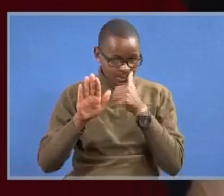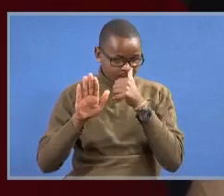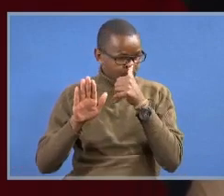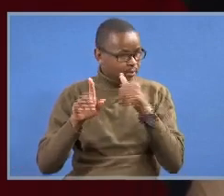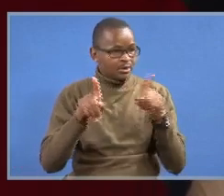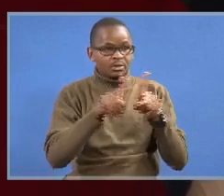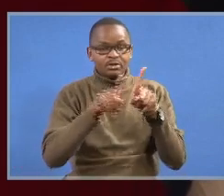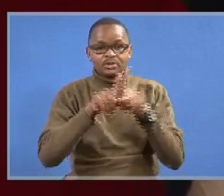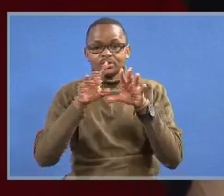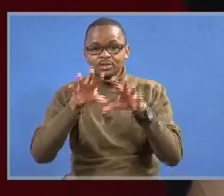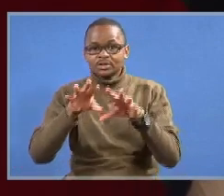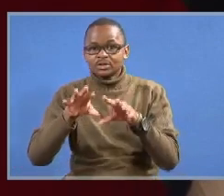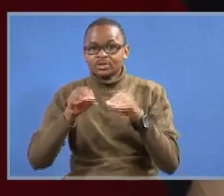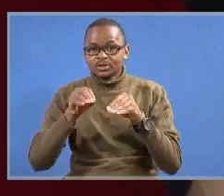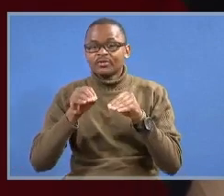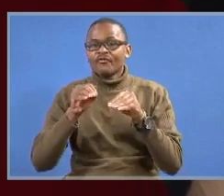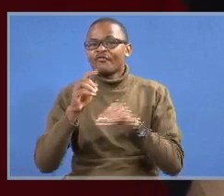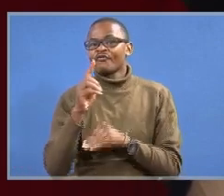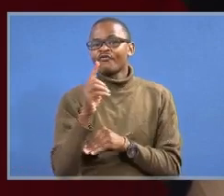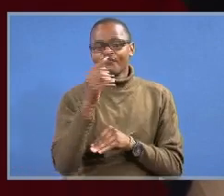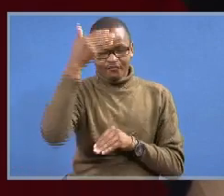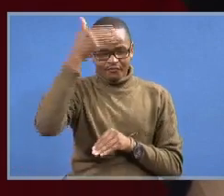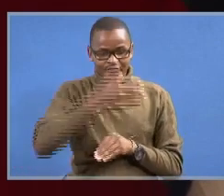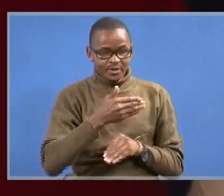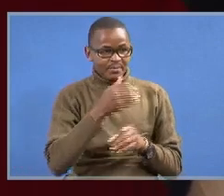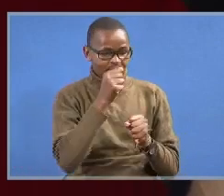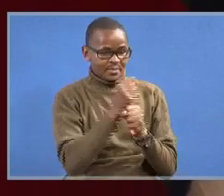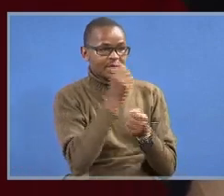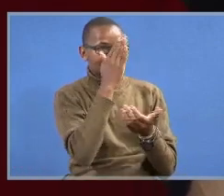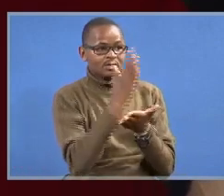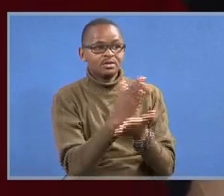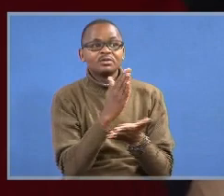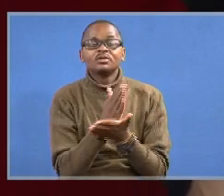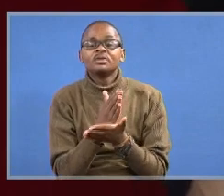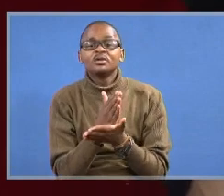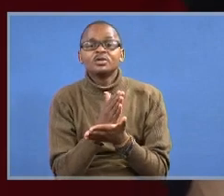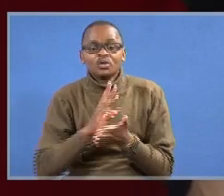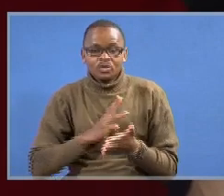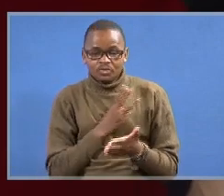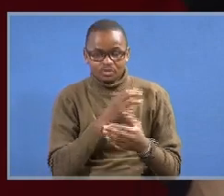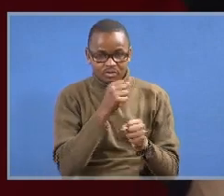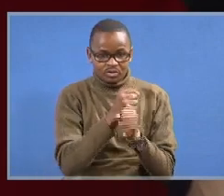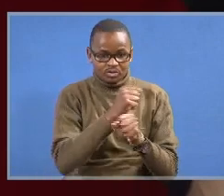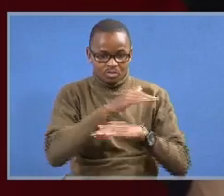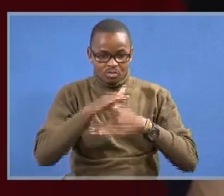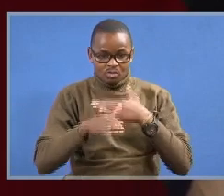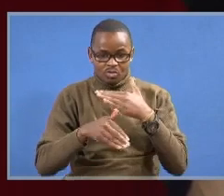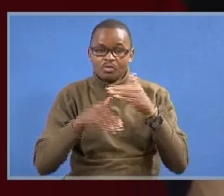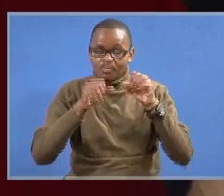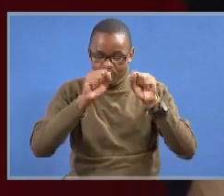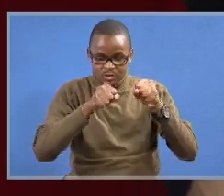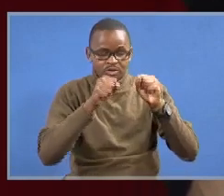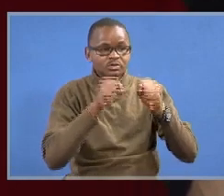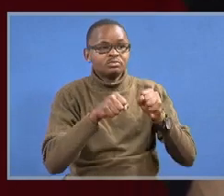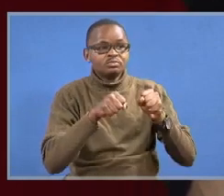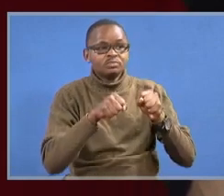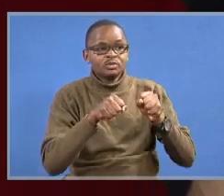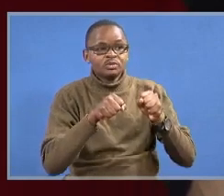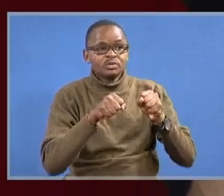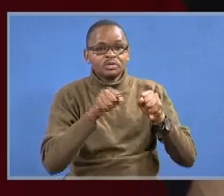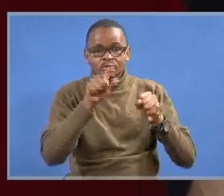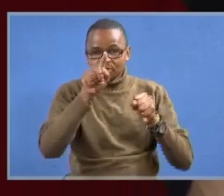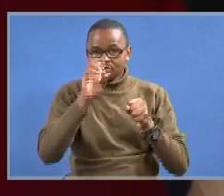are also taking the front line in ensuring that we do all we can